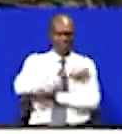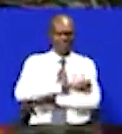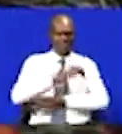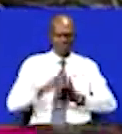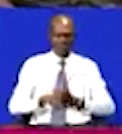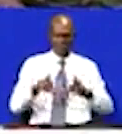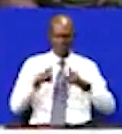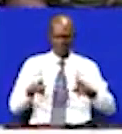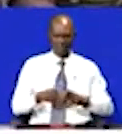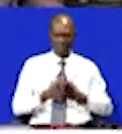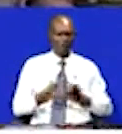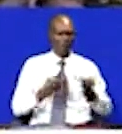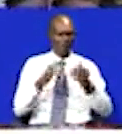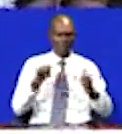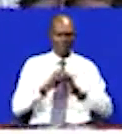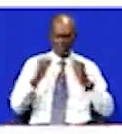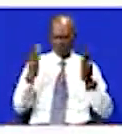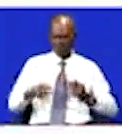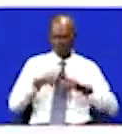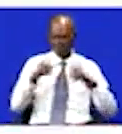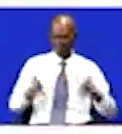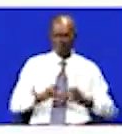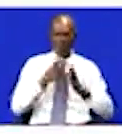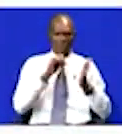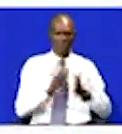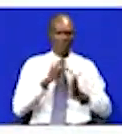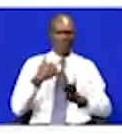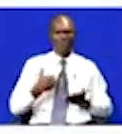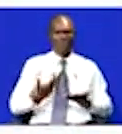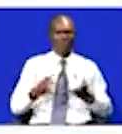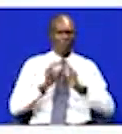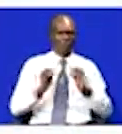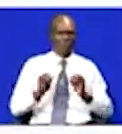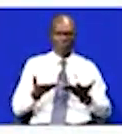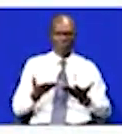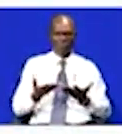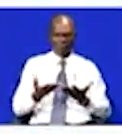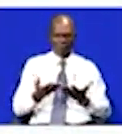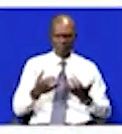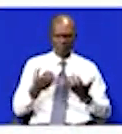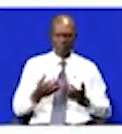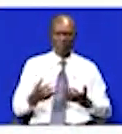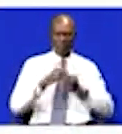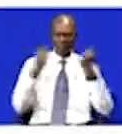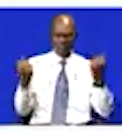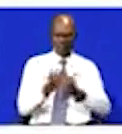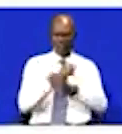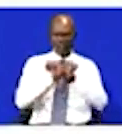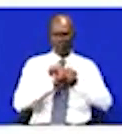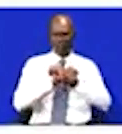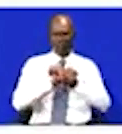at the household level so that we don't have and we have social protection